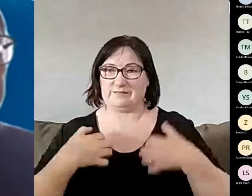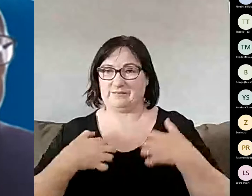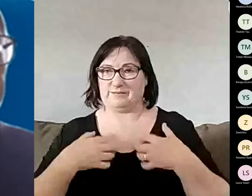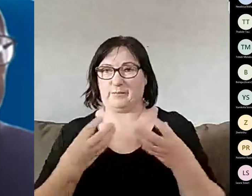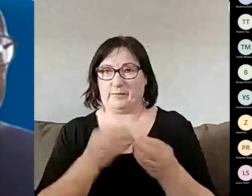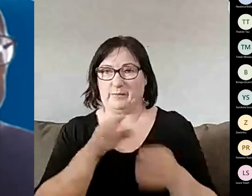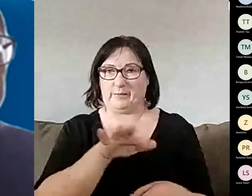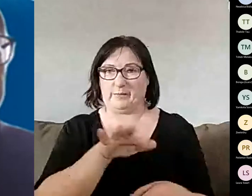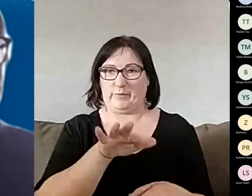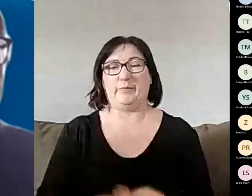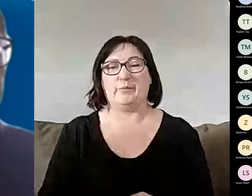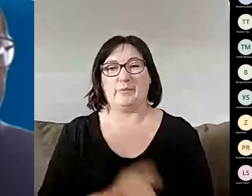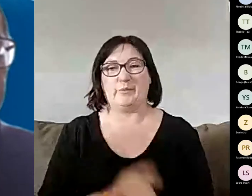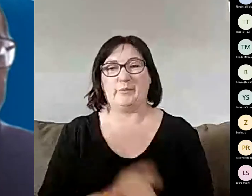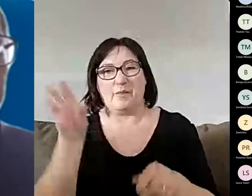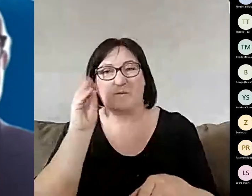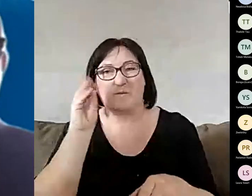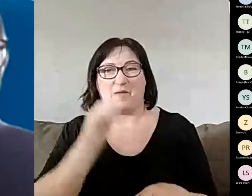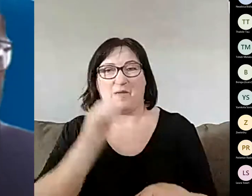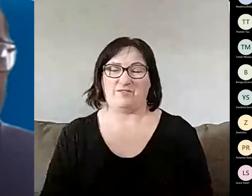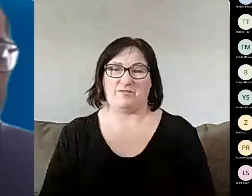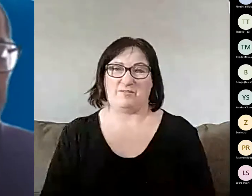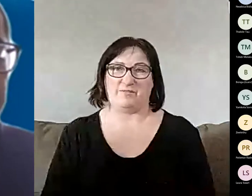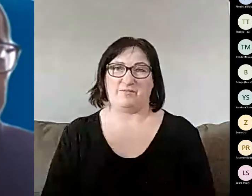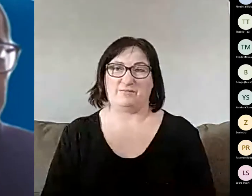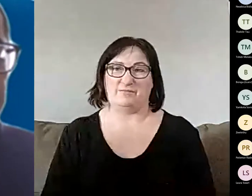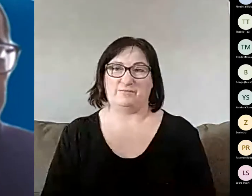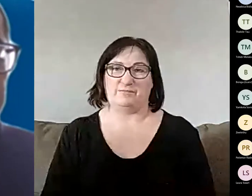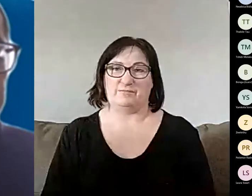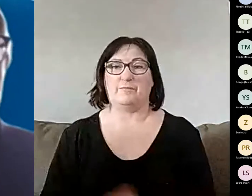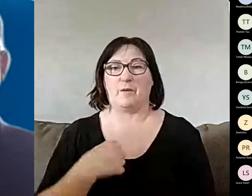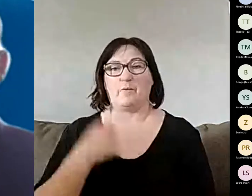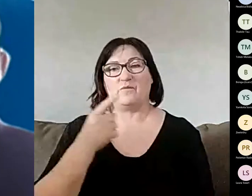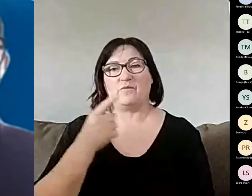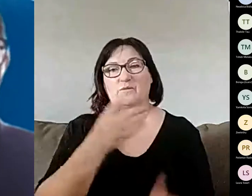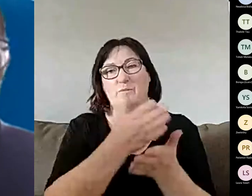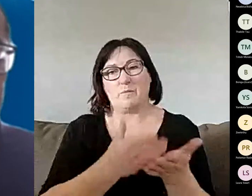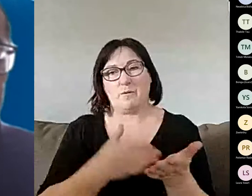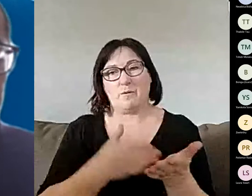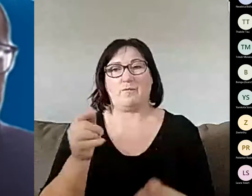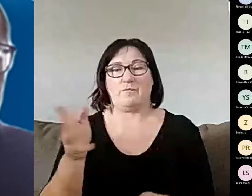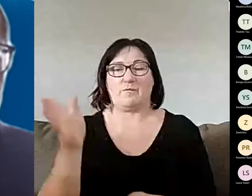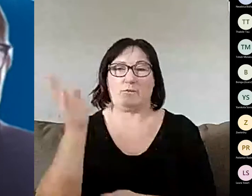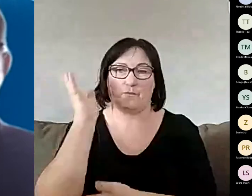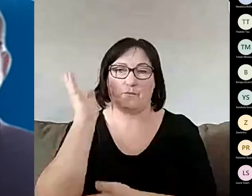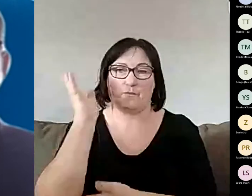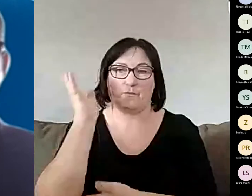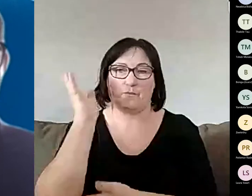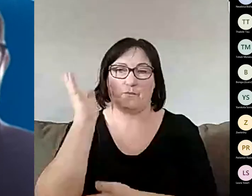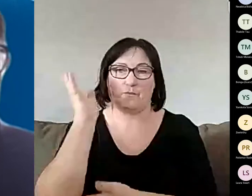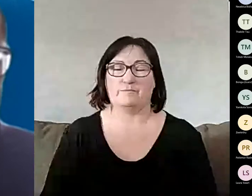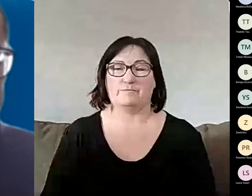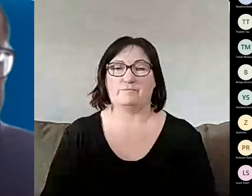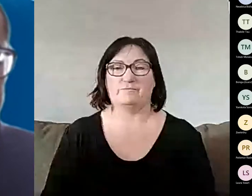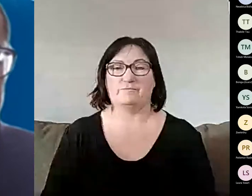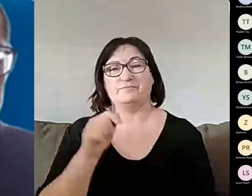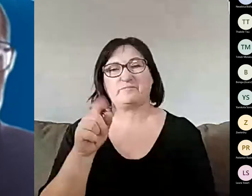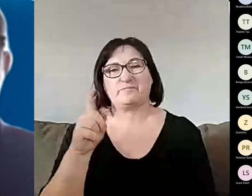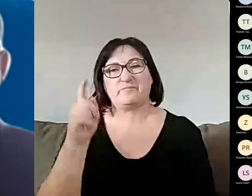the first part of our webinar today, which is the presentation on tax incentives for small